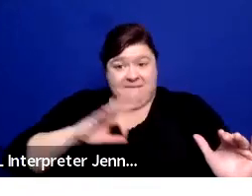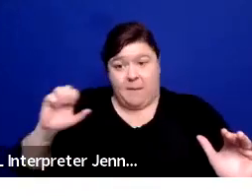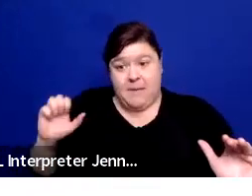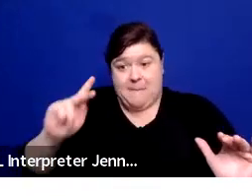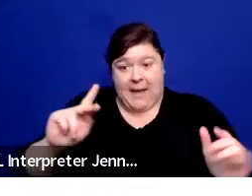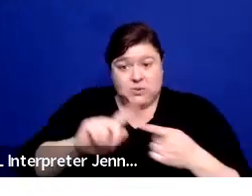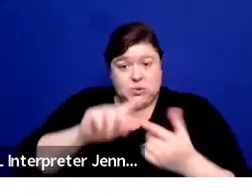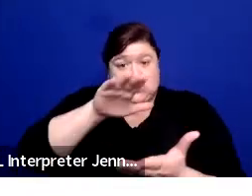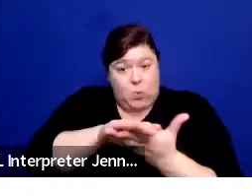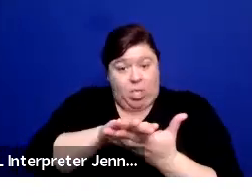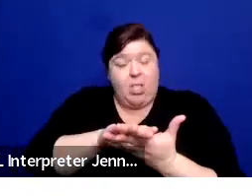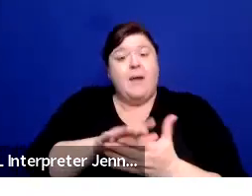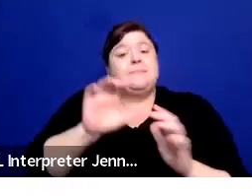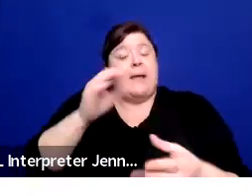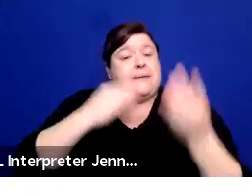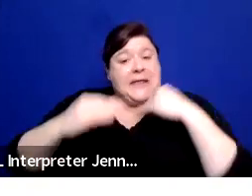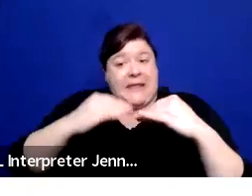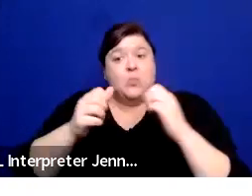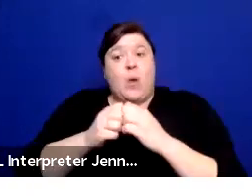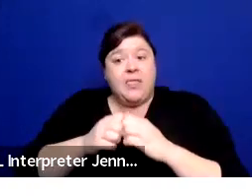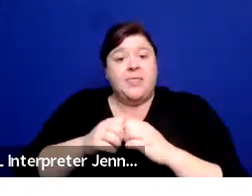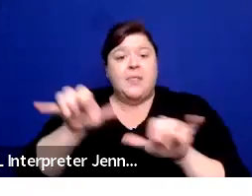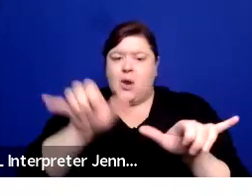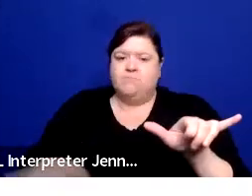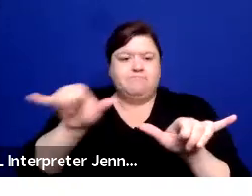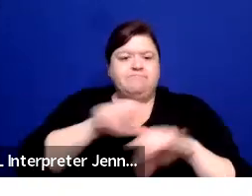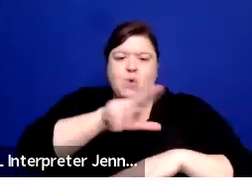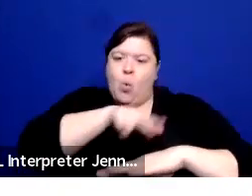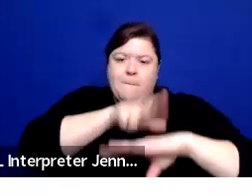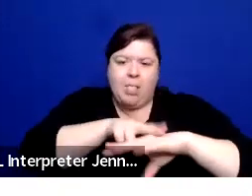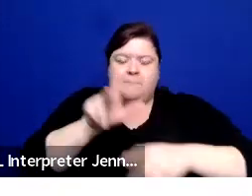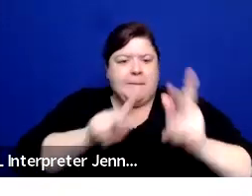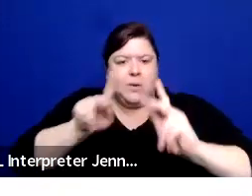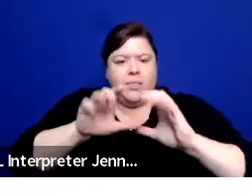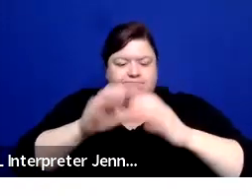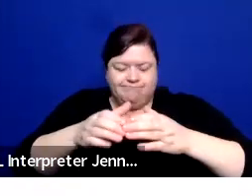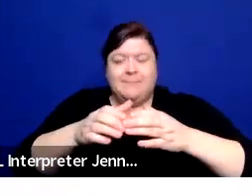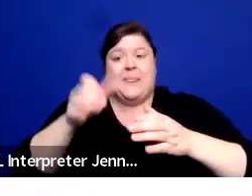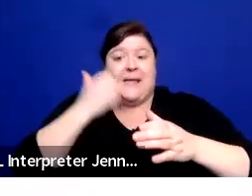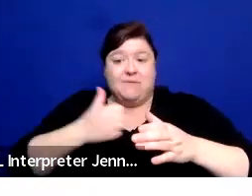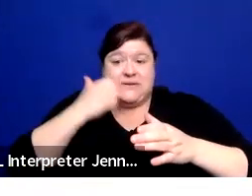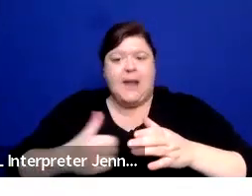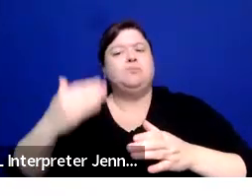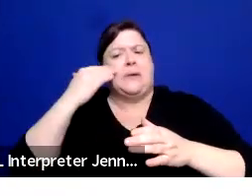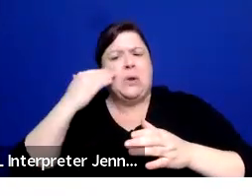their typical cohort, and they don't require additional separation, even though we appreciate that they will have to remove their masks, obviously, while they're